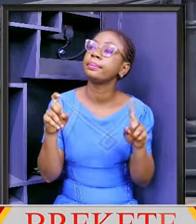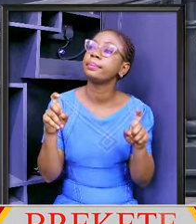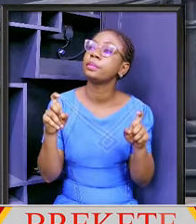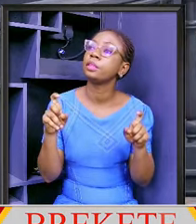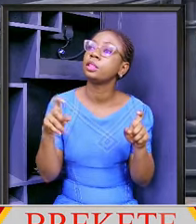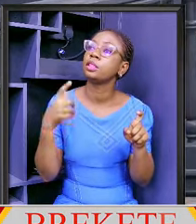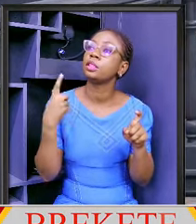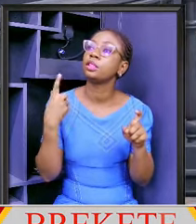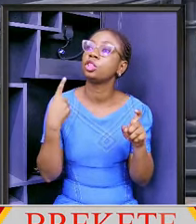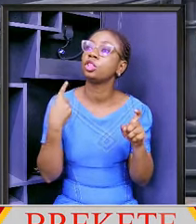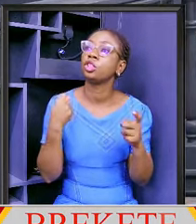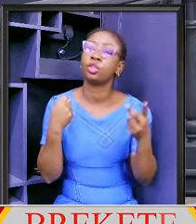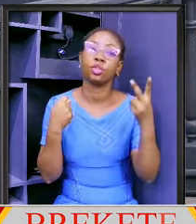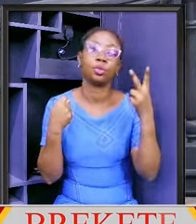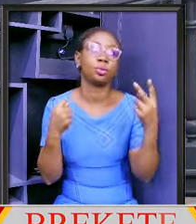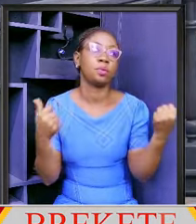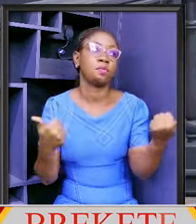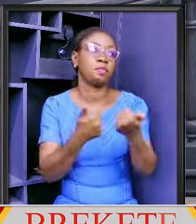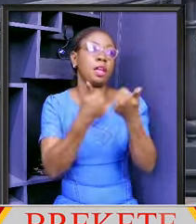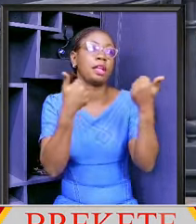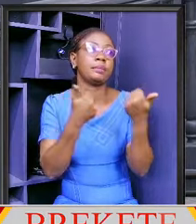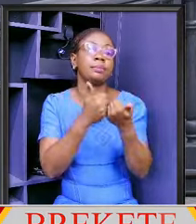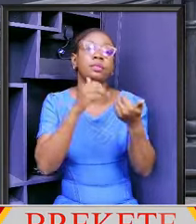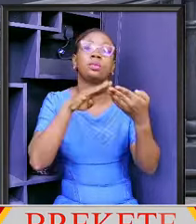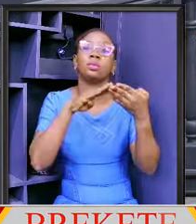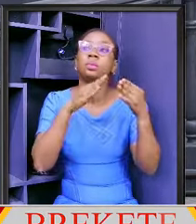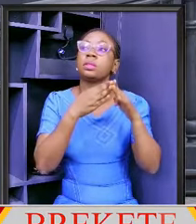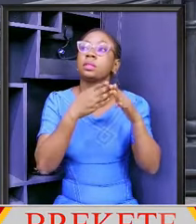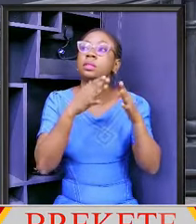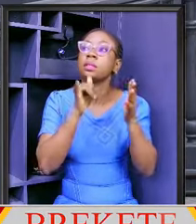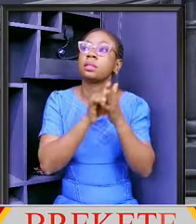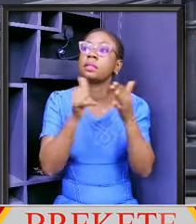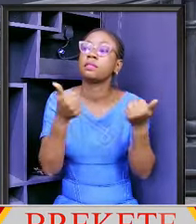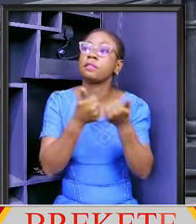the two warring communities where they fight each other.